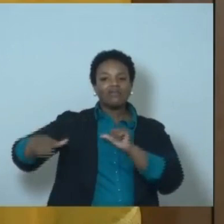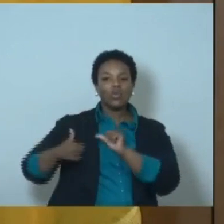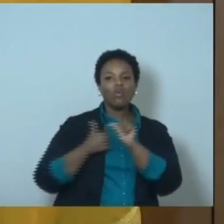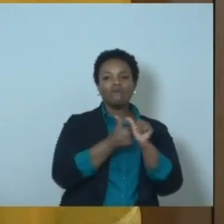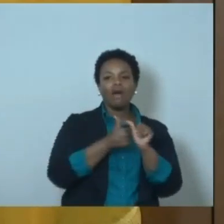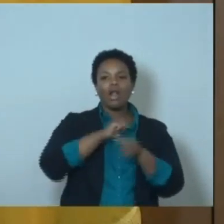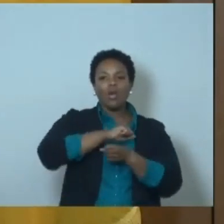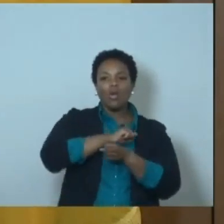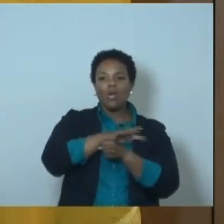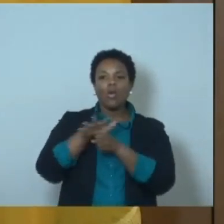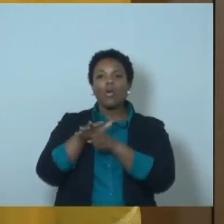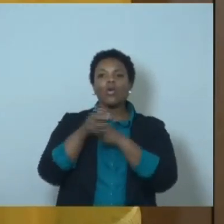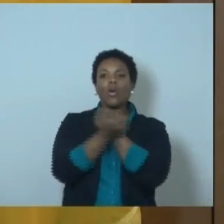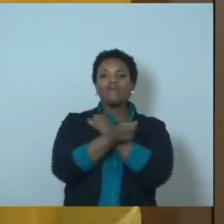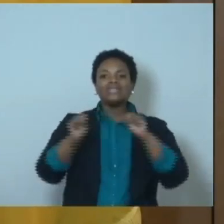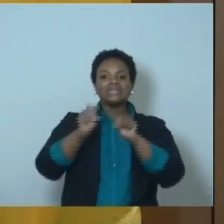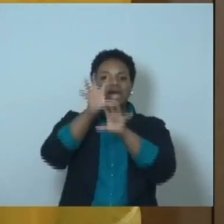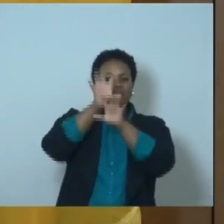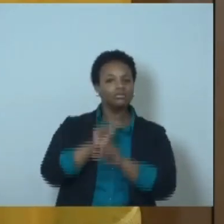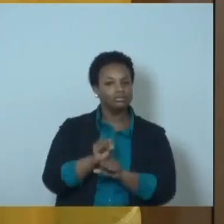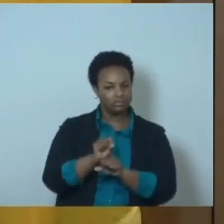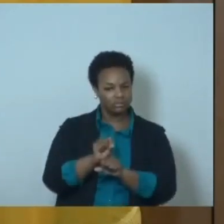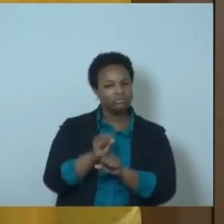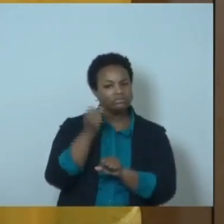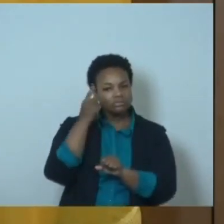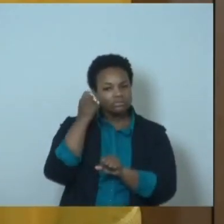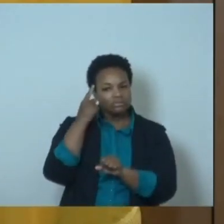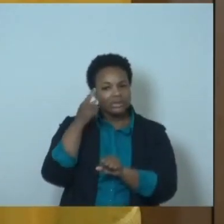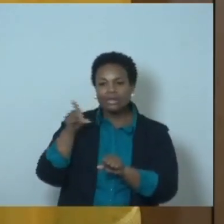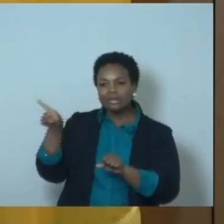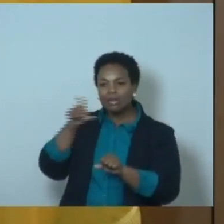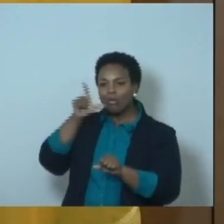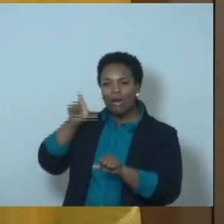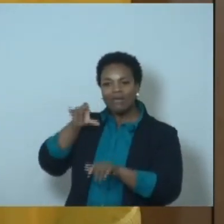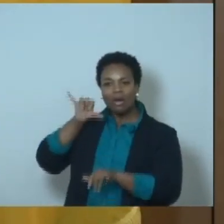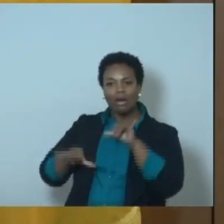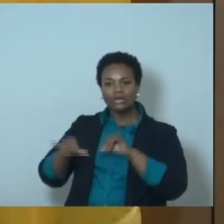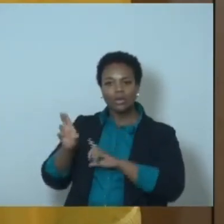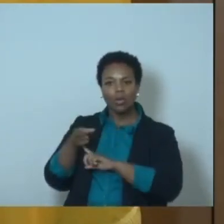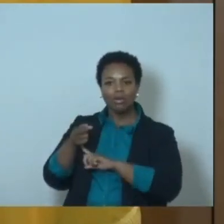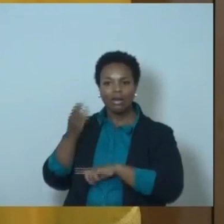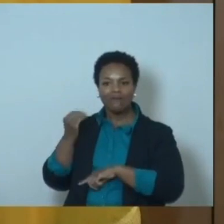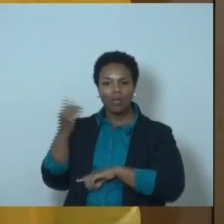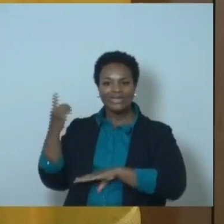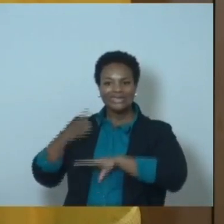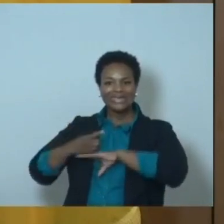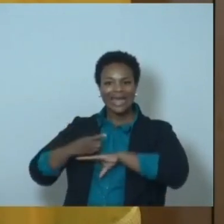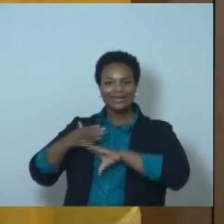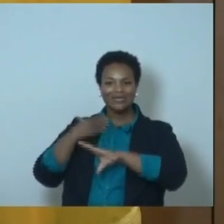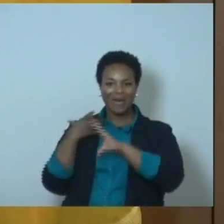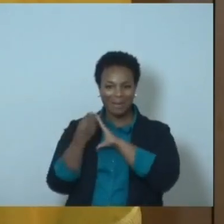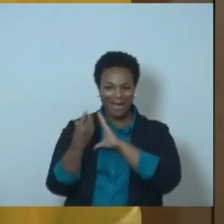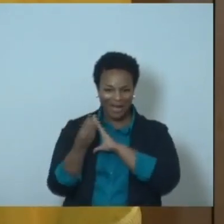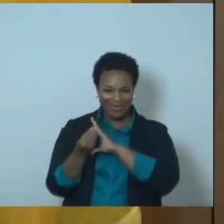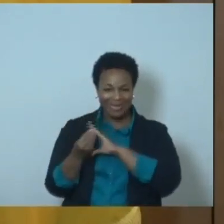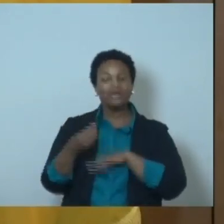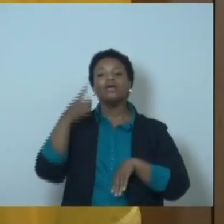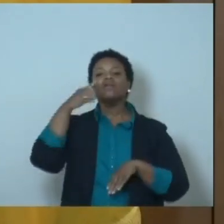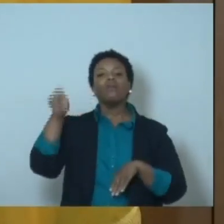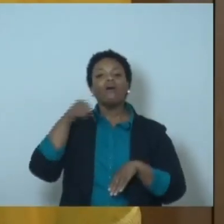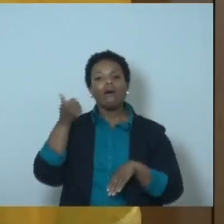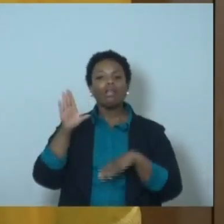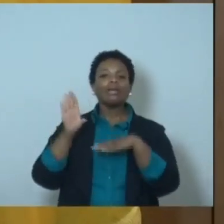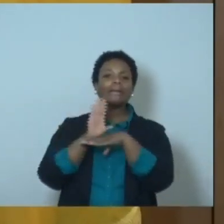Waived's a strong word, but relaxed. For those folks, for shareholders and business meetings and boards and things